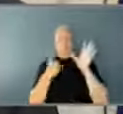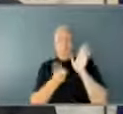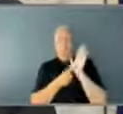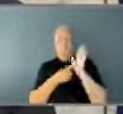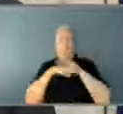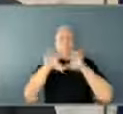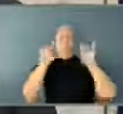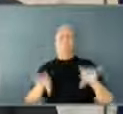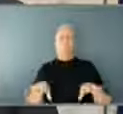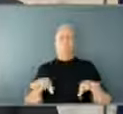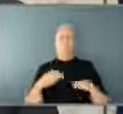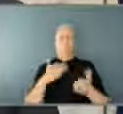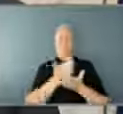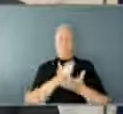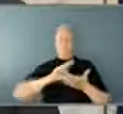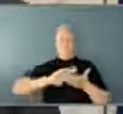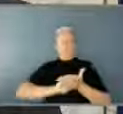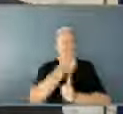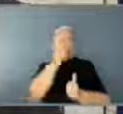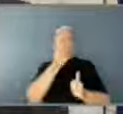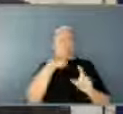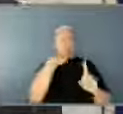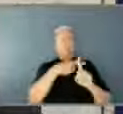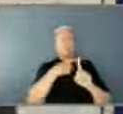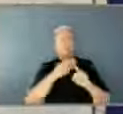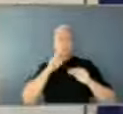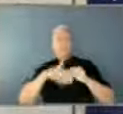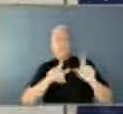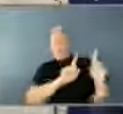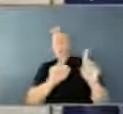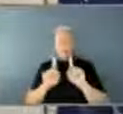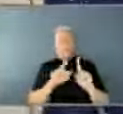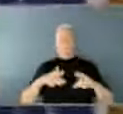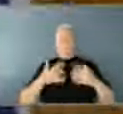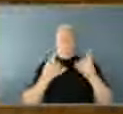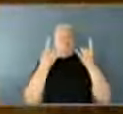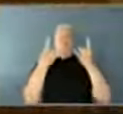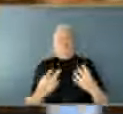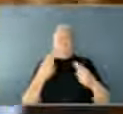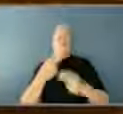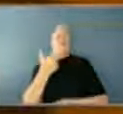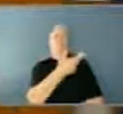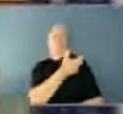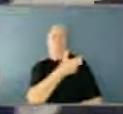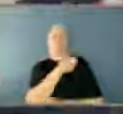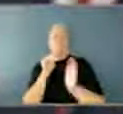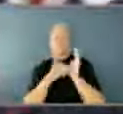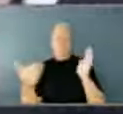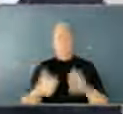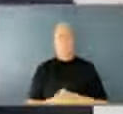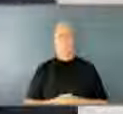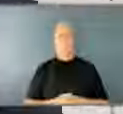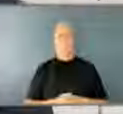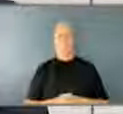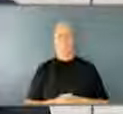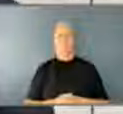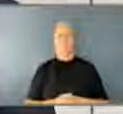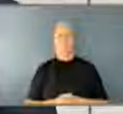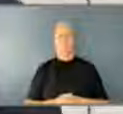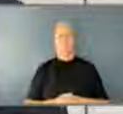with the position we're in vaccines at the moment. Thanks, Prime Minister. Thanks, Brendan. Yeah, Phil. In your conversation with President Biden, Yep.